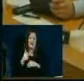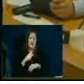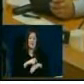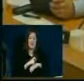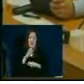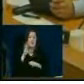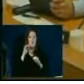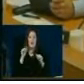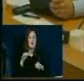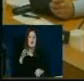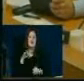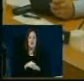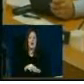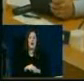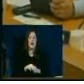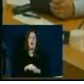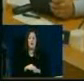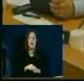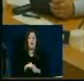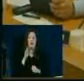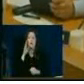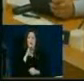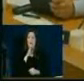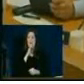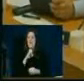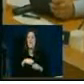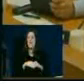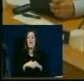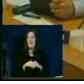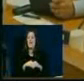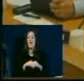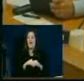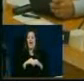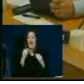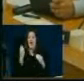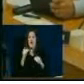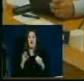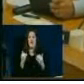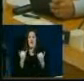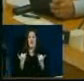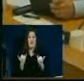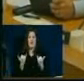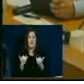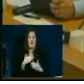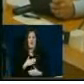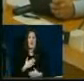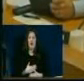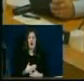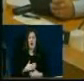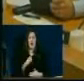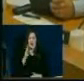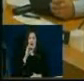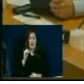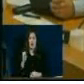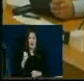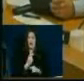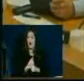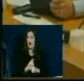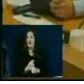they would be able to vote on it, it would be out of the realm of this current body. Is that correct, the BOE